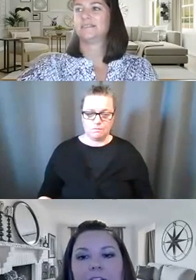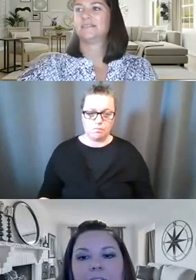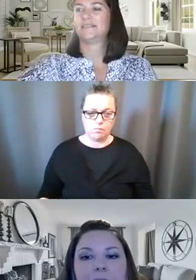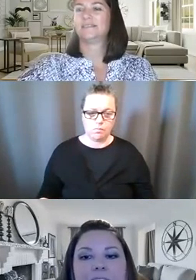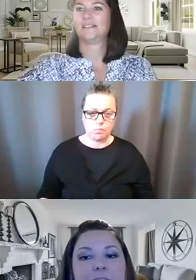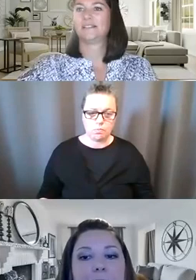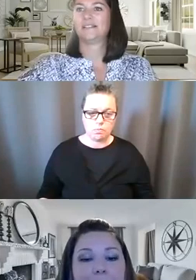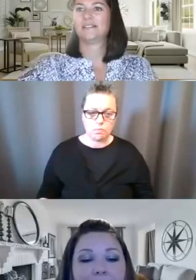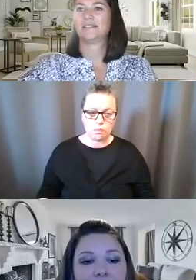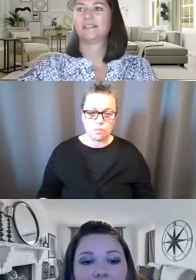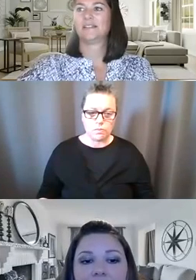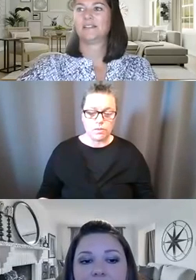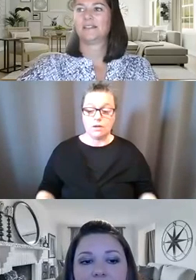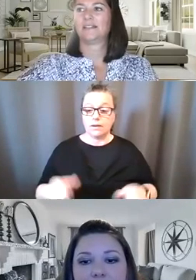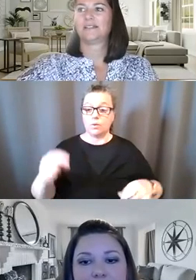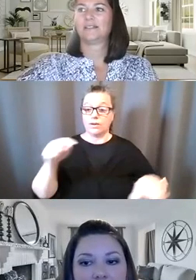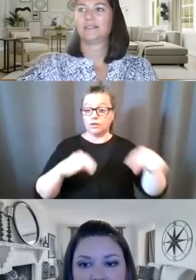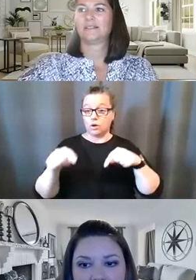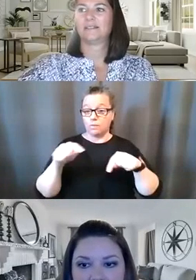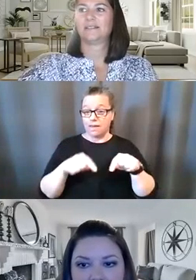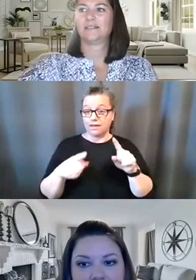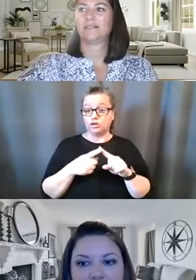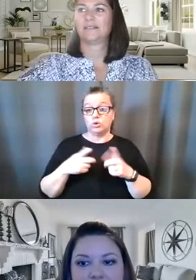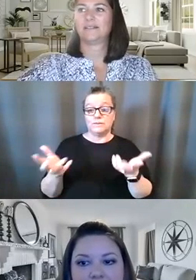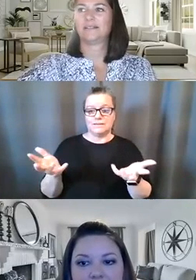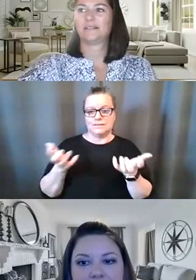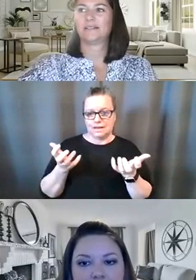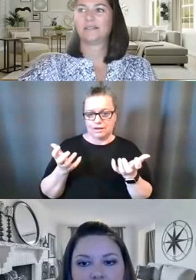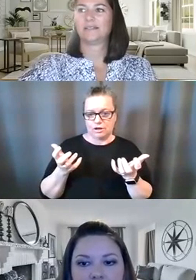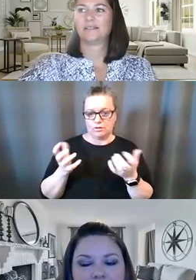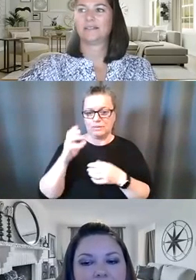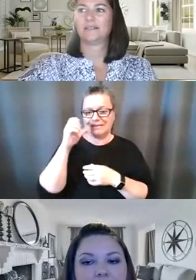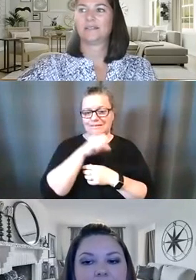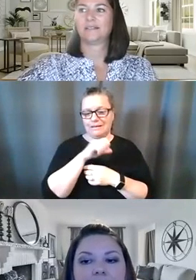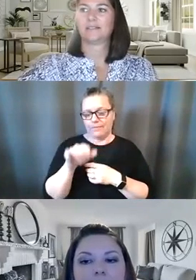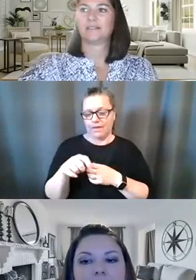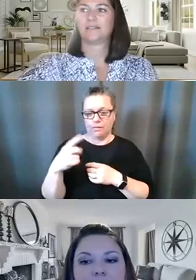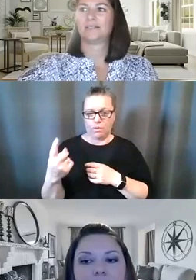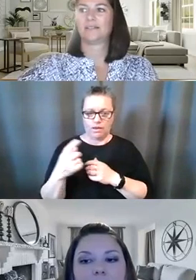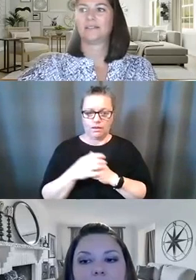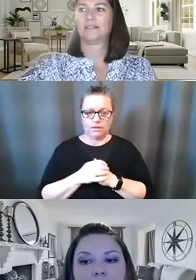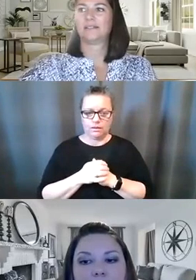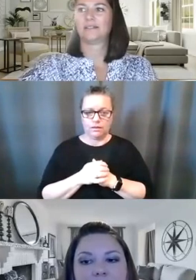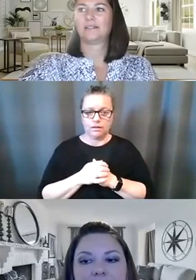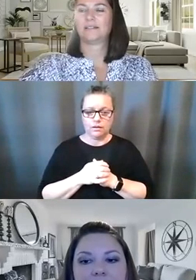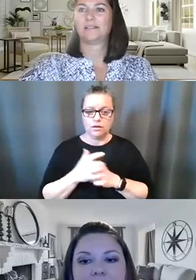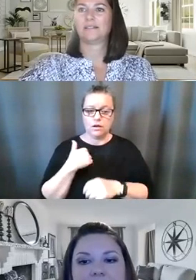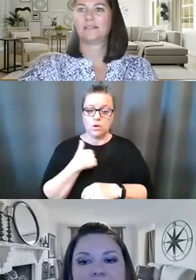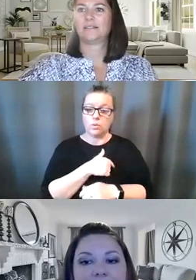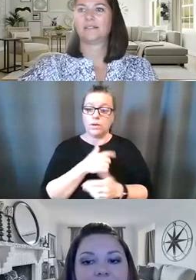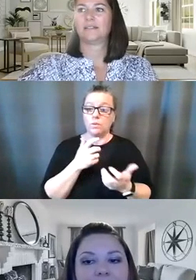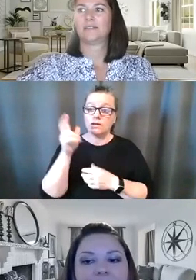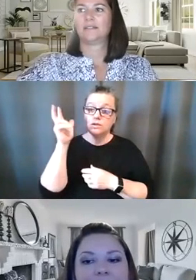All right, I'm going to backtrack to desire now since we skipped over it. So we want to hear